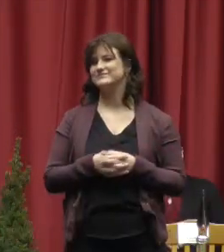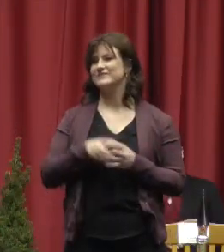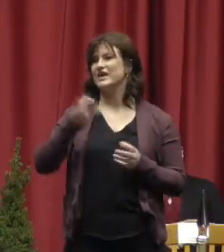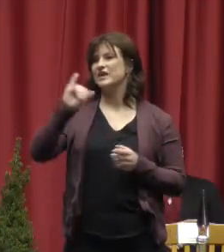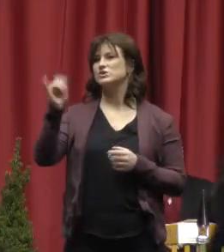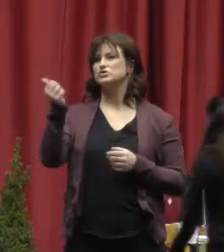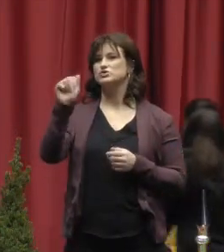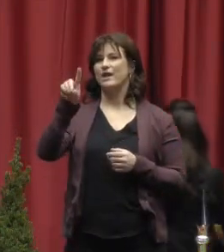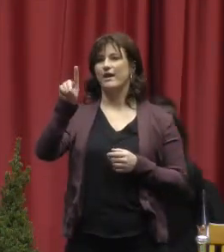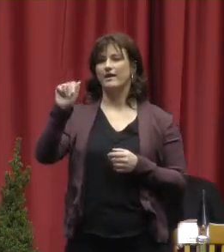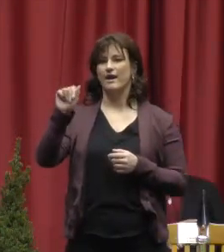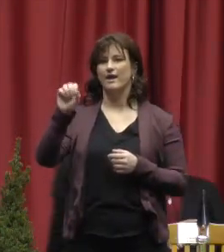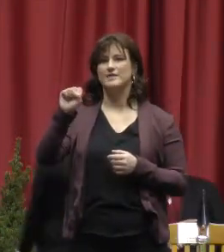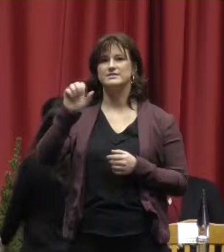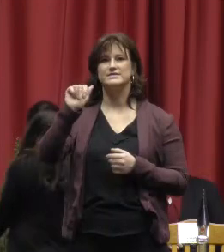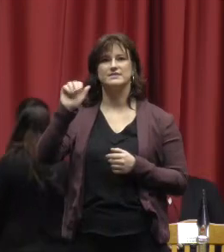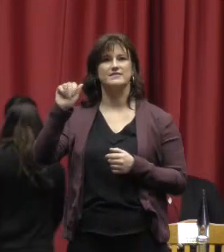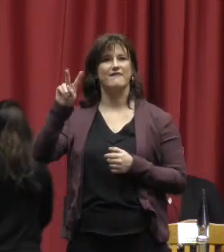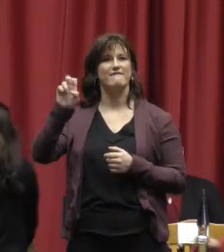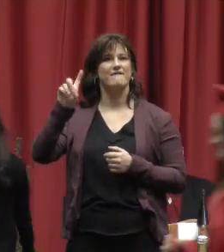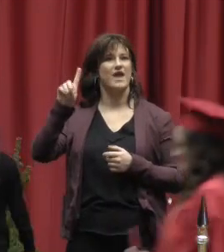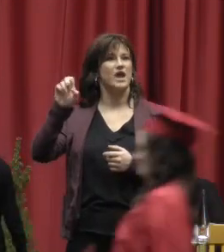Jada Saavedra.